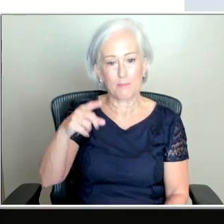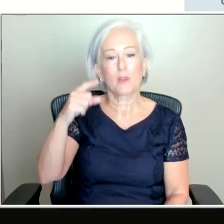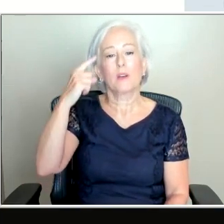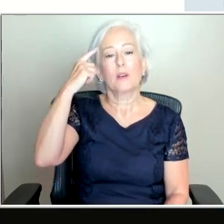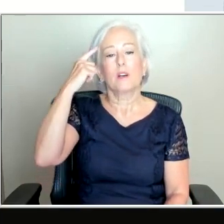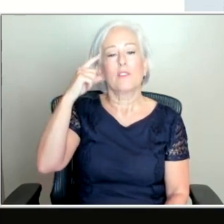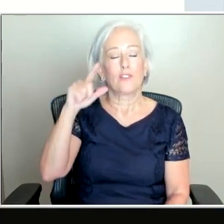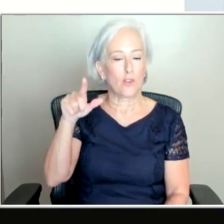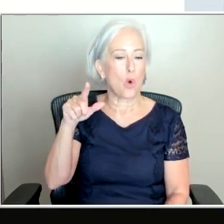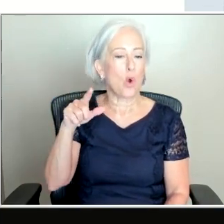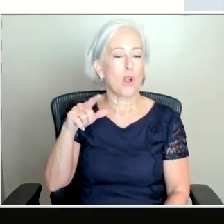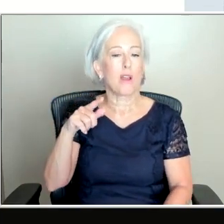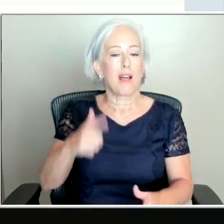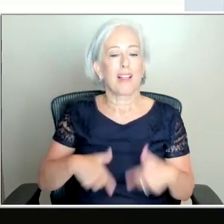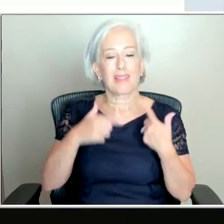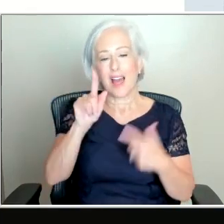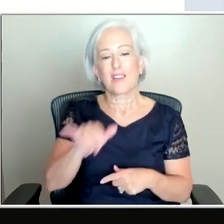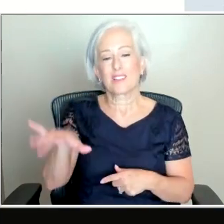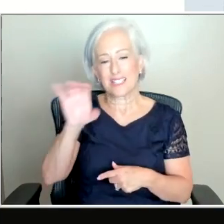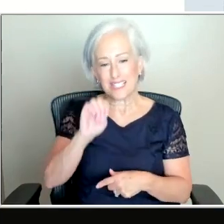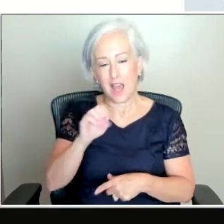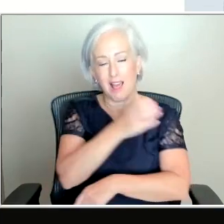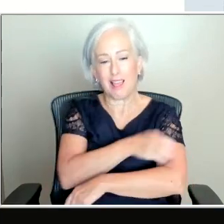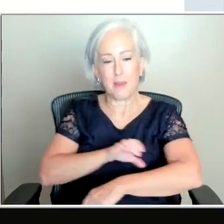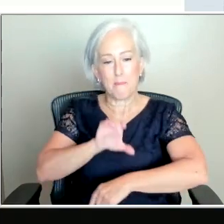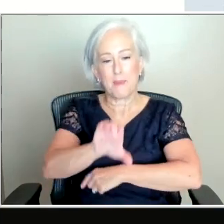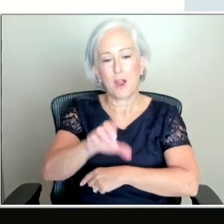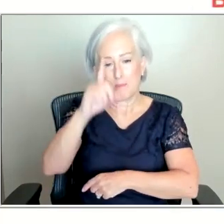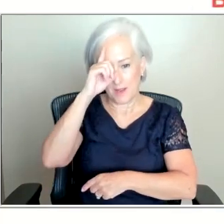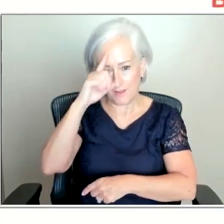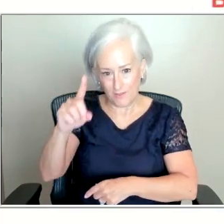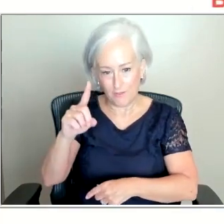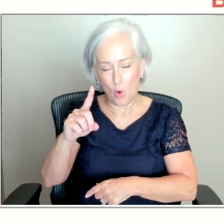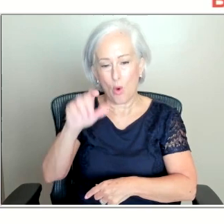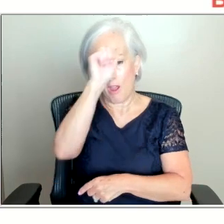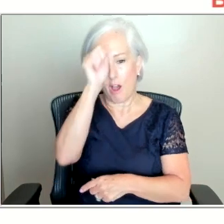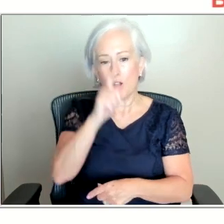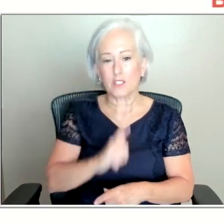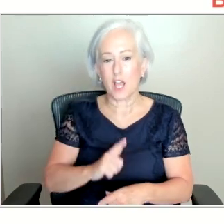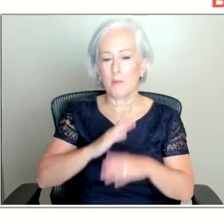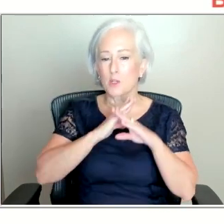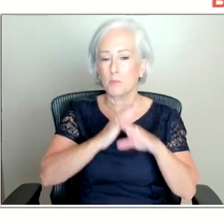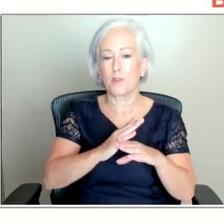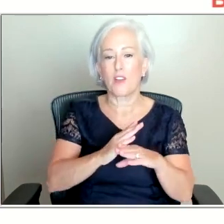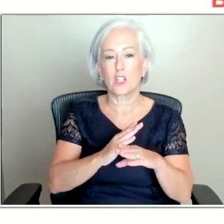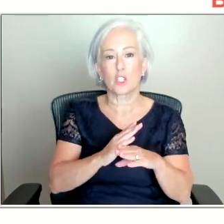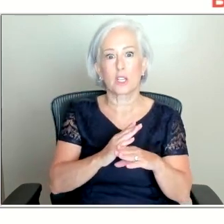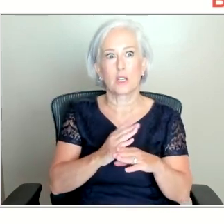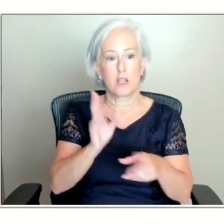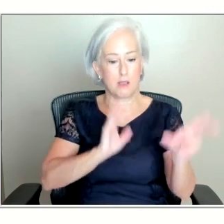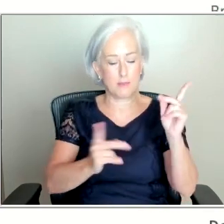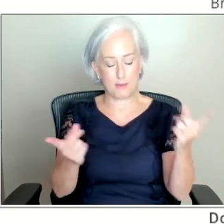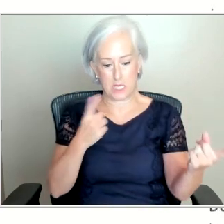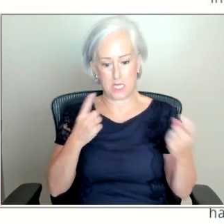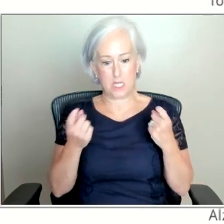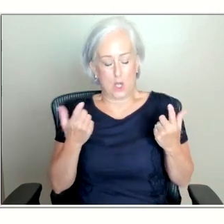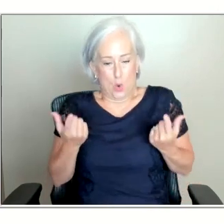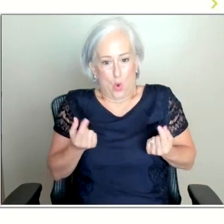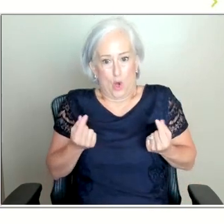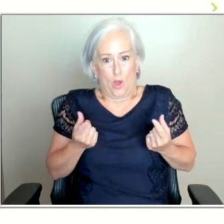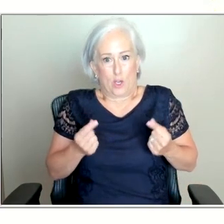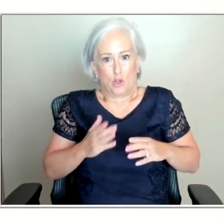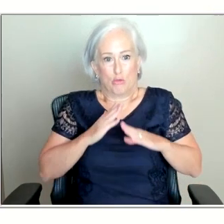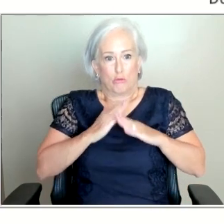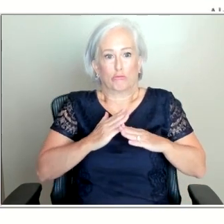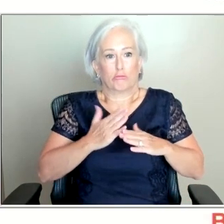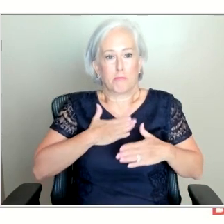Prevention. 6 or 7 years ago, to answer that question, what should I be doing to reduce my risk? And this is basically a program